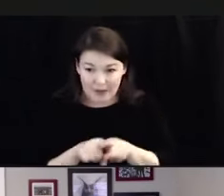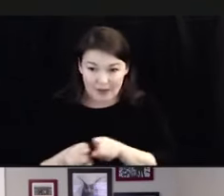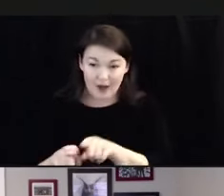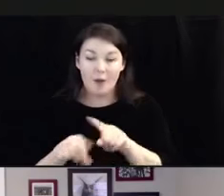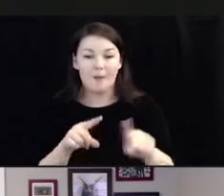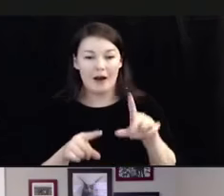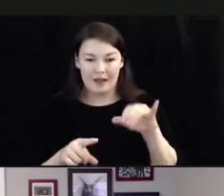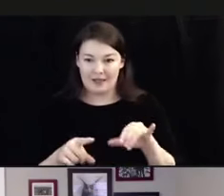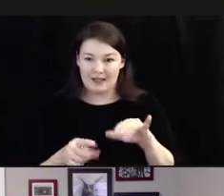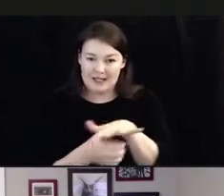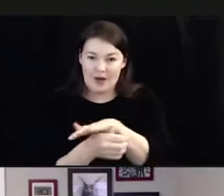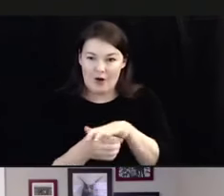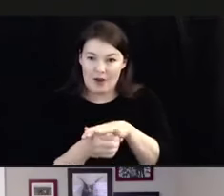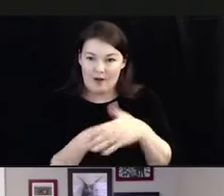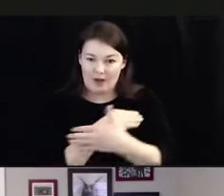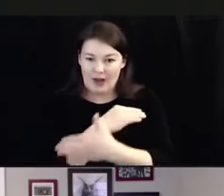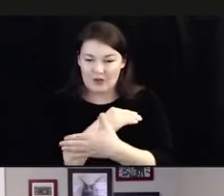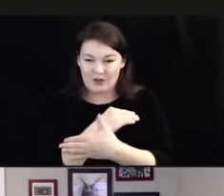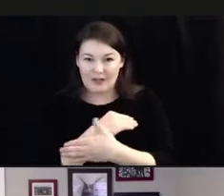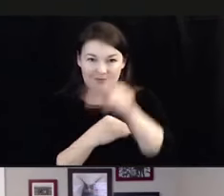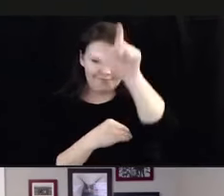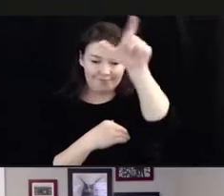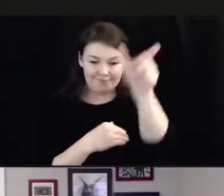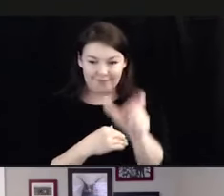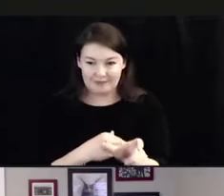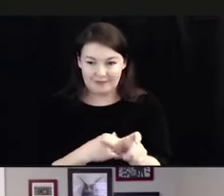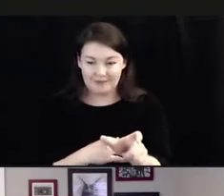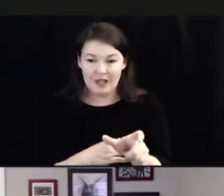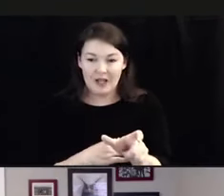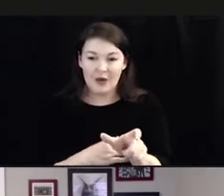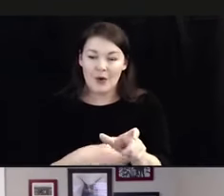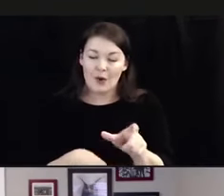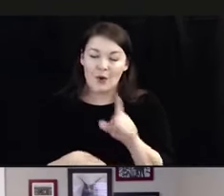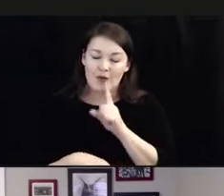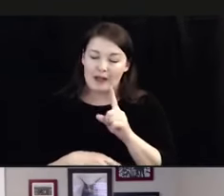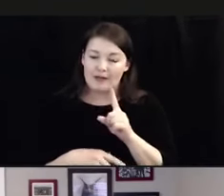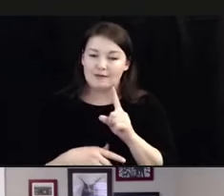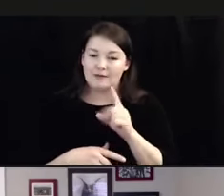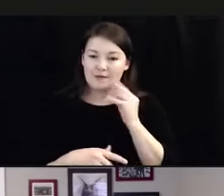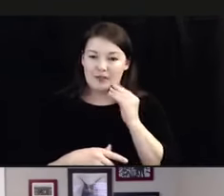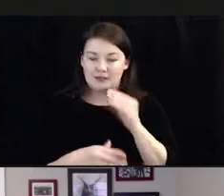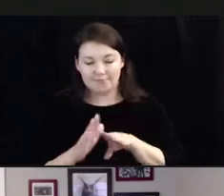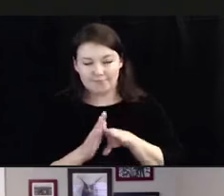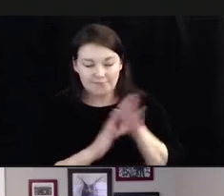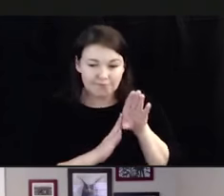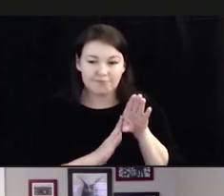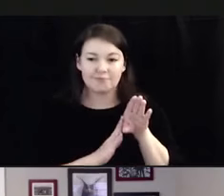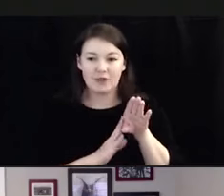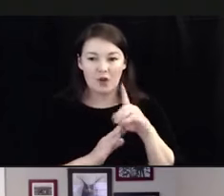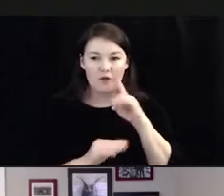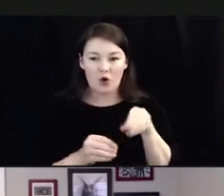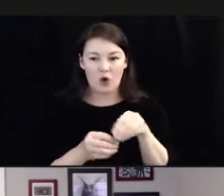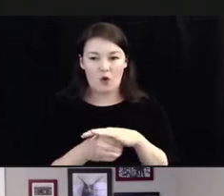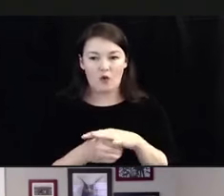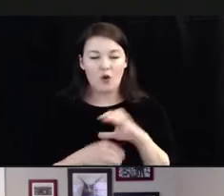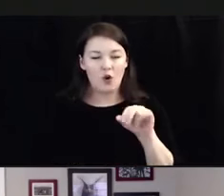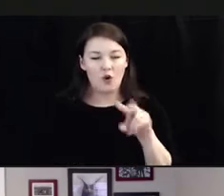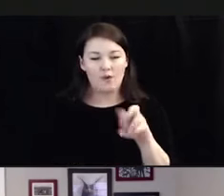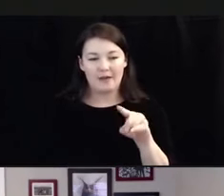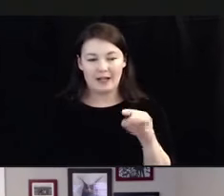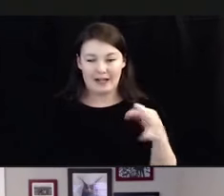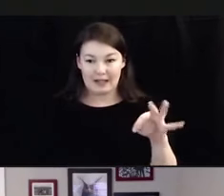West and the Upper Midwest, is experiencing a significant rise in COVID-19 right now. Colorado did